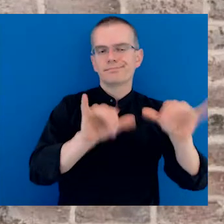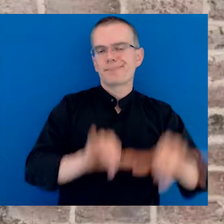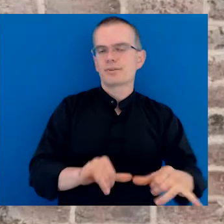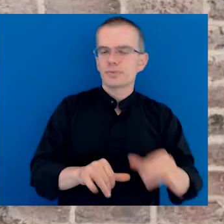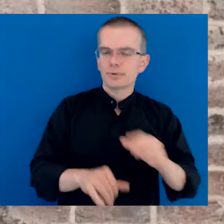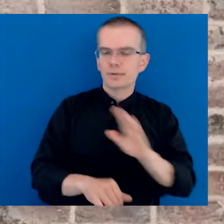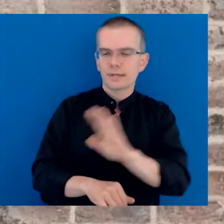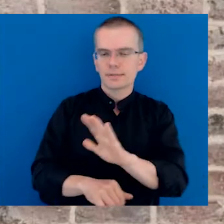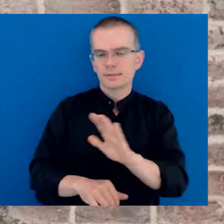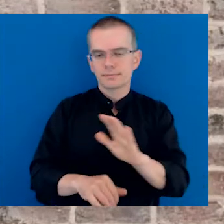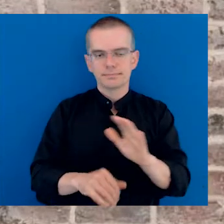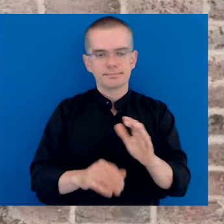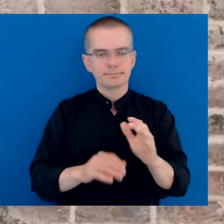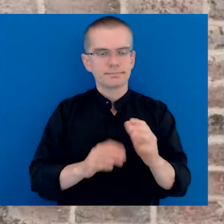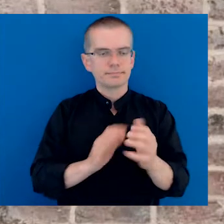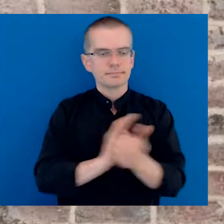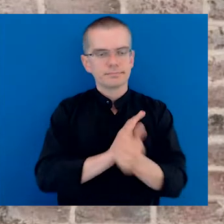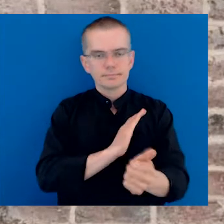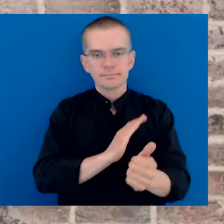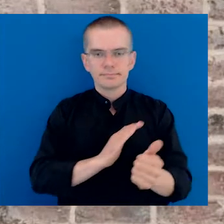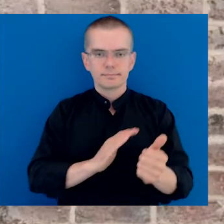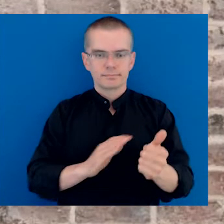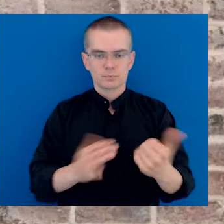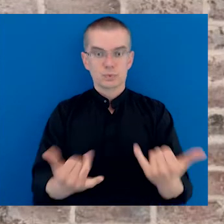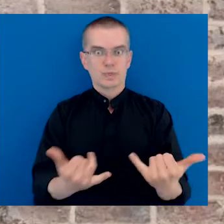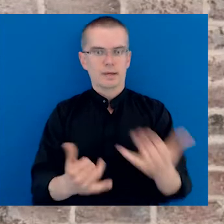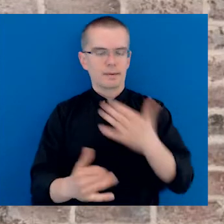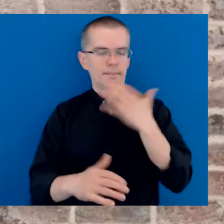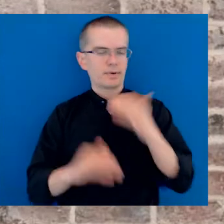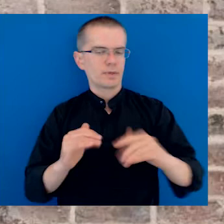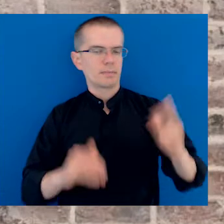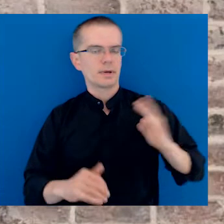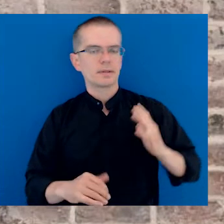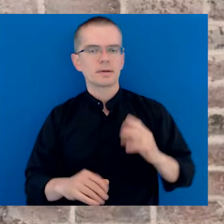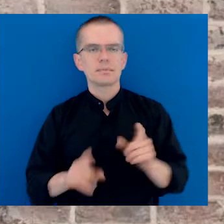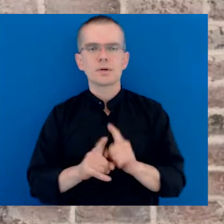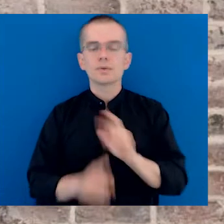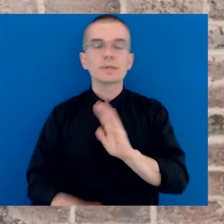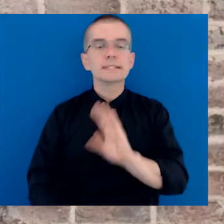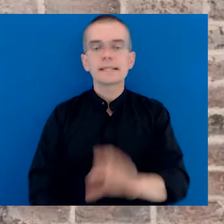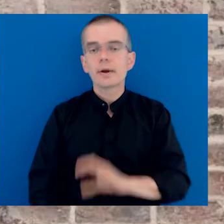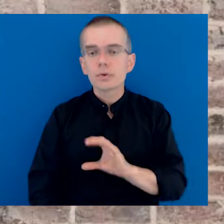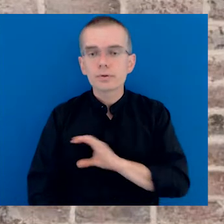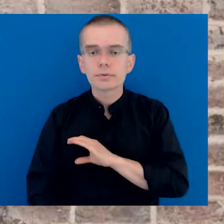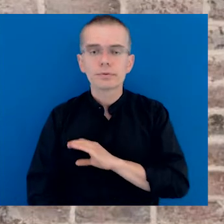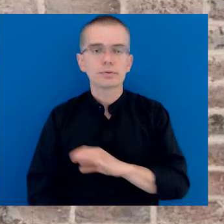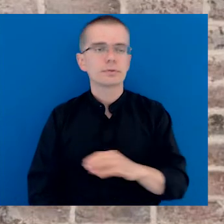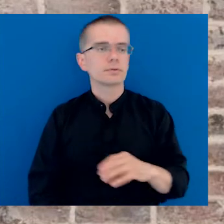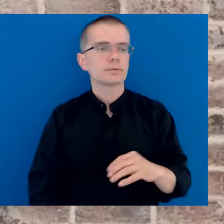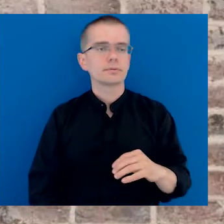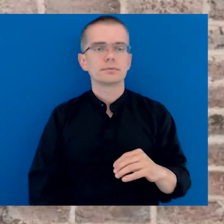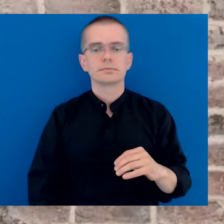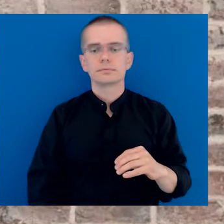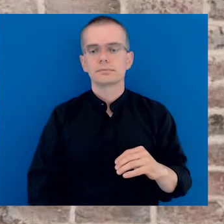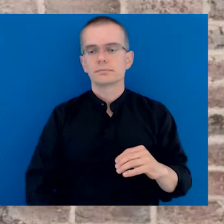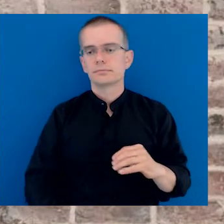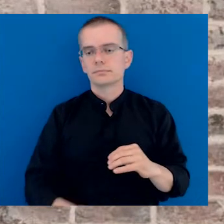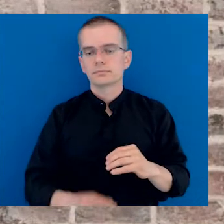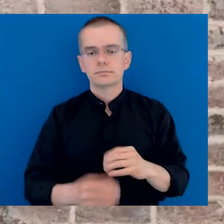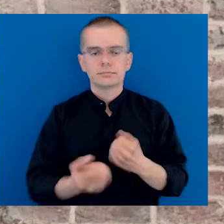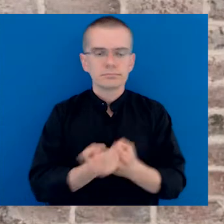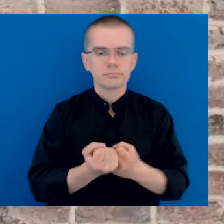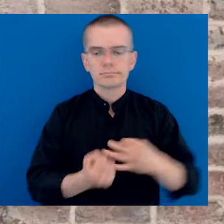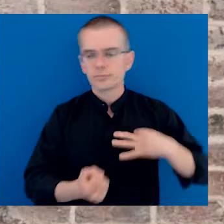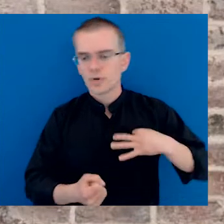his contributions in a better way now than maybe they did back then. But also character and giving back. I hope